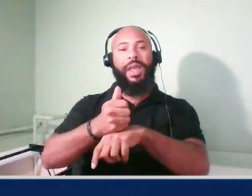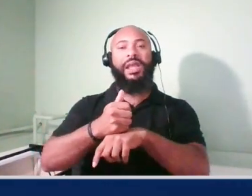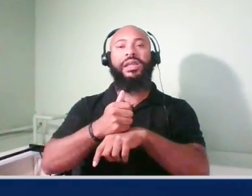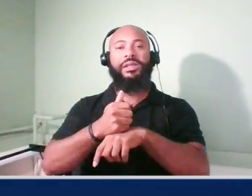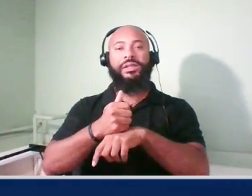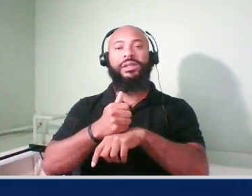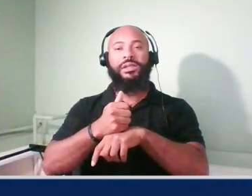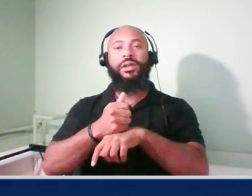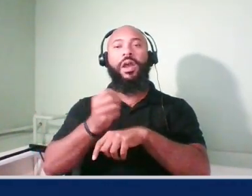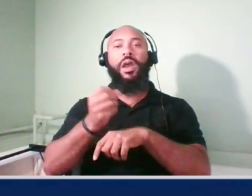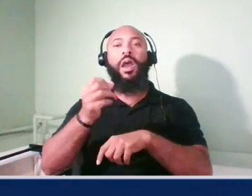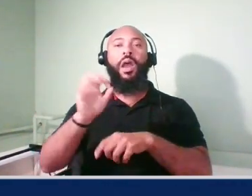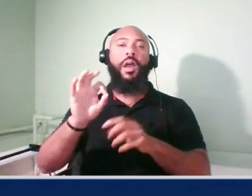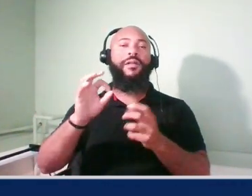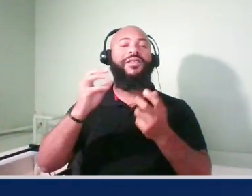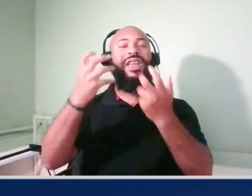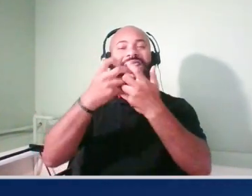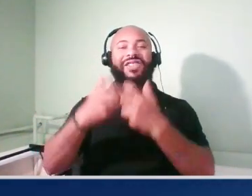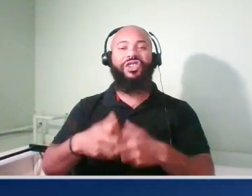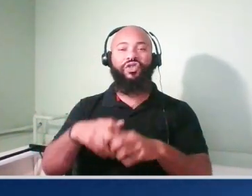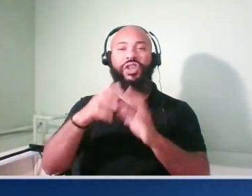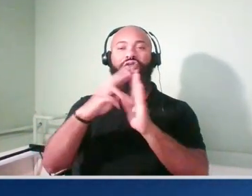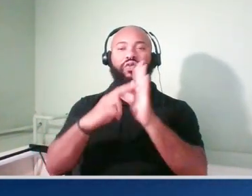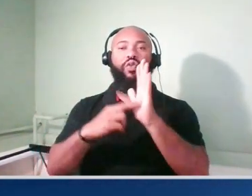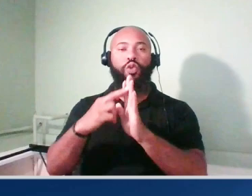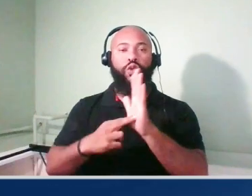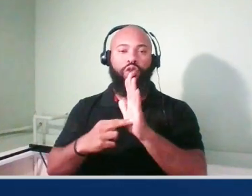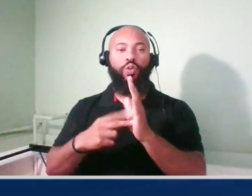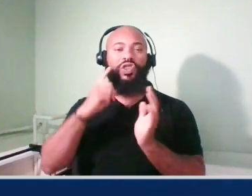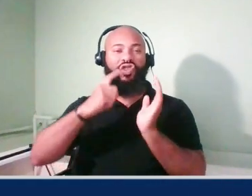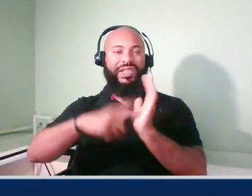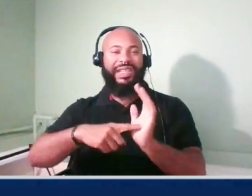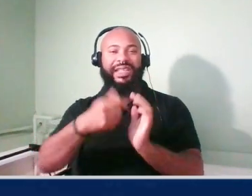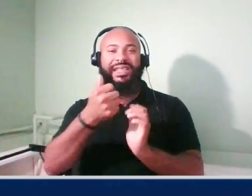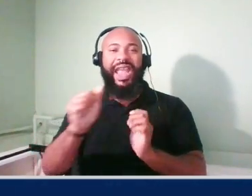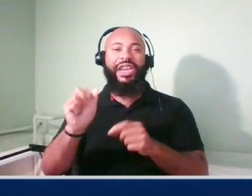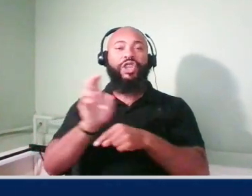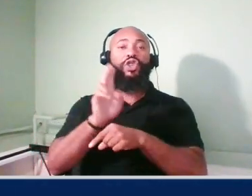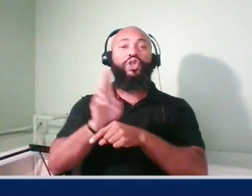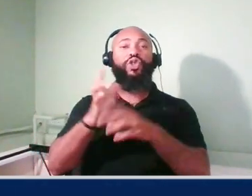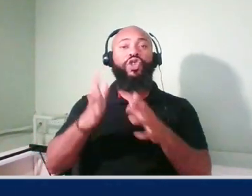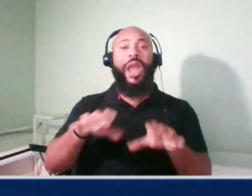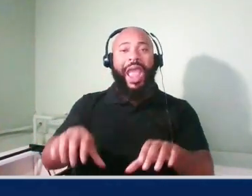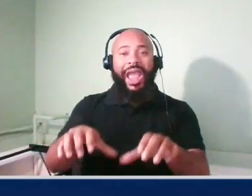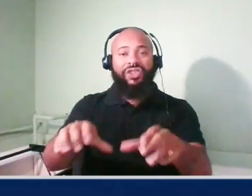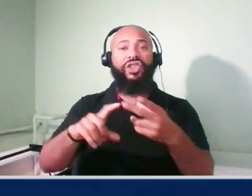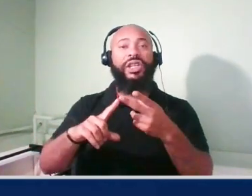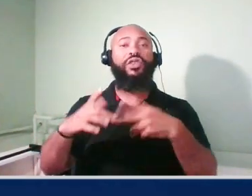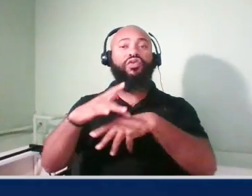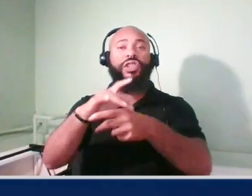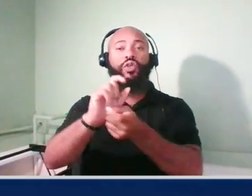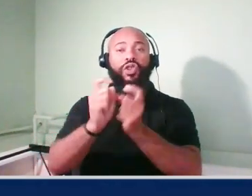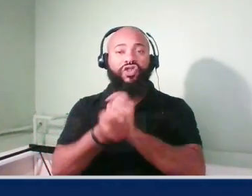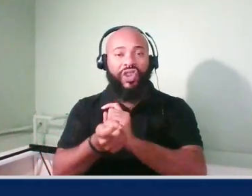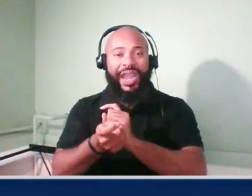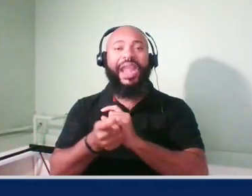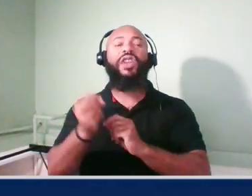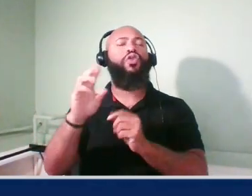right? Which basically detects any user action, any resource change, or the change in the compliance of a resource.